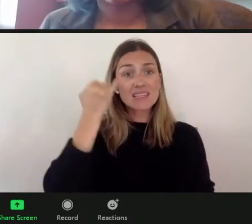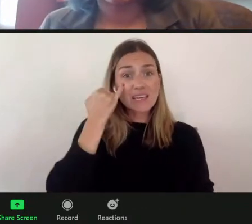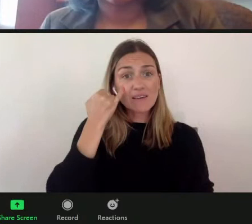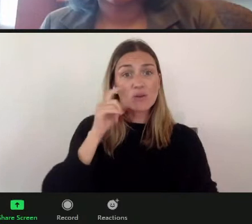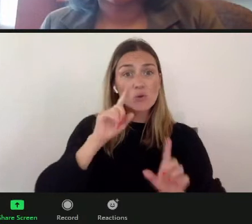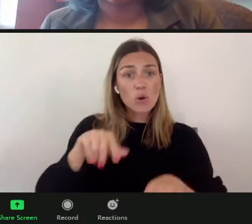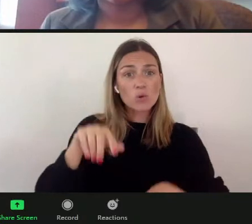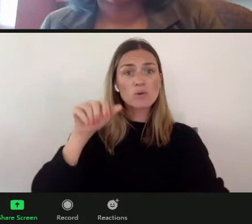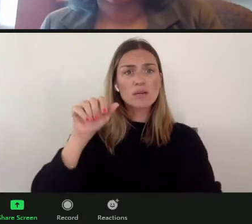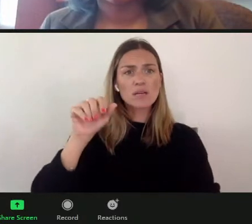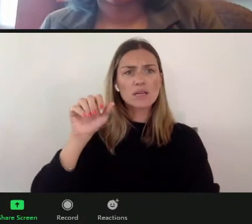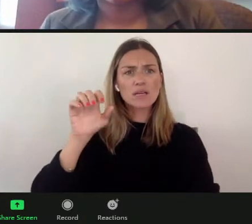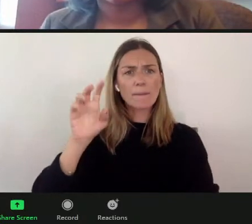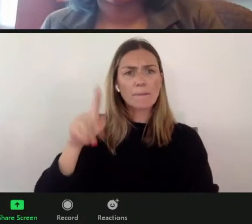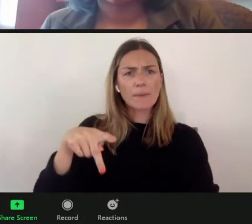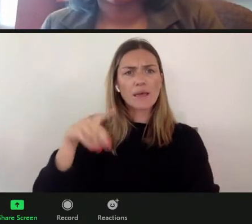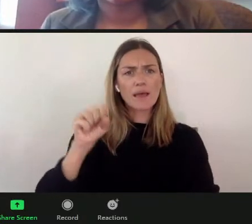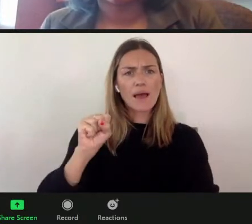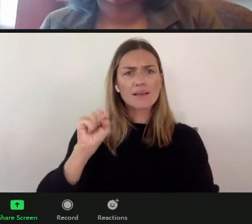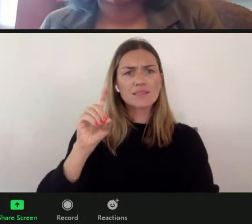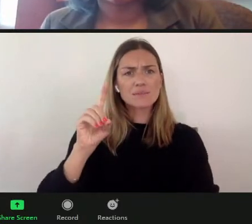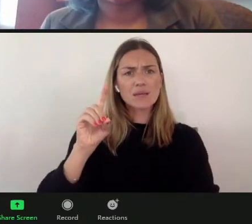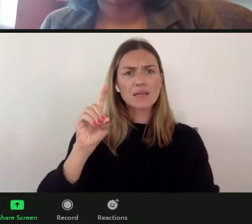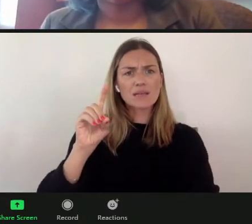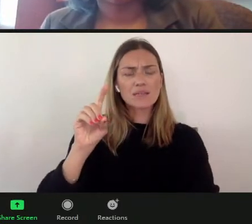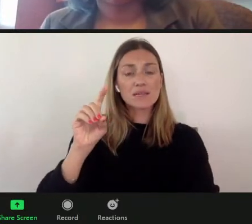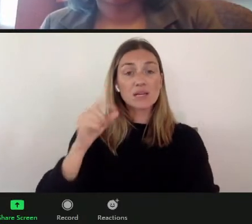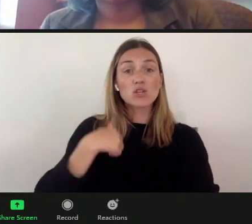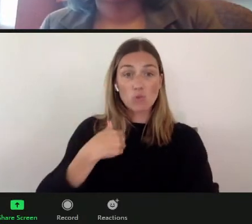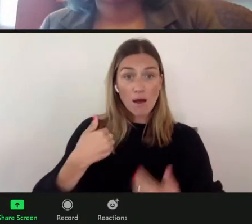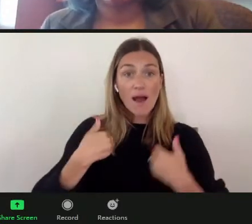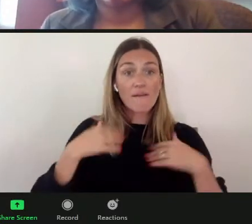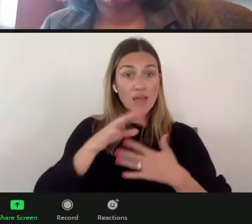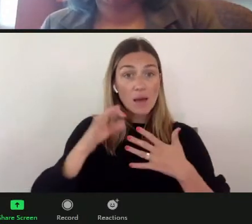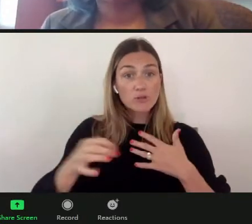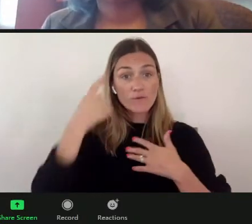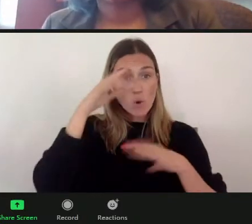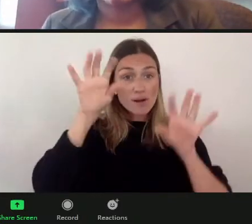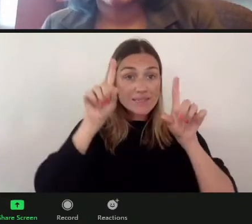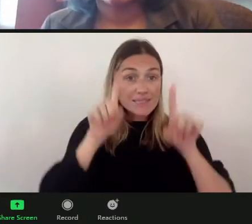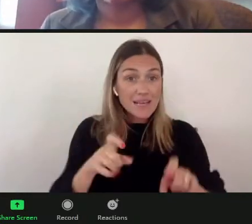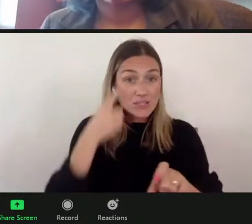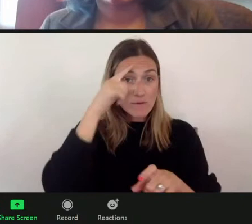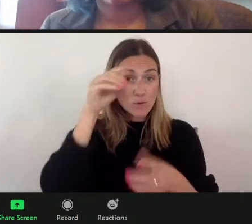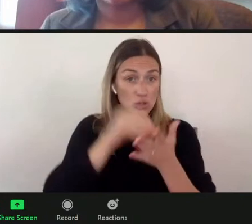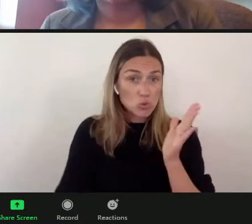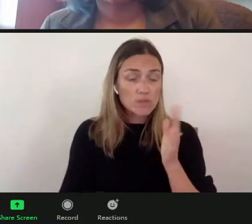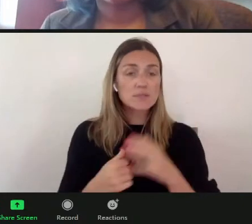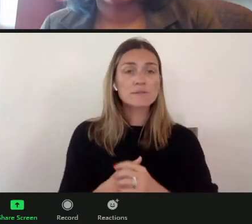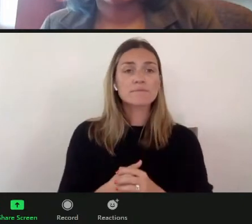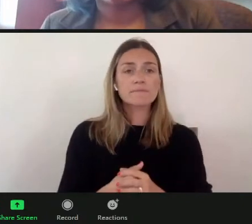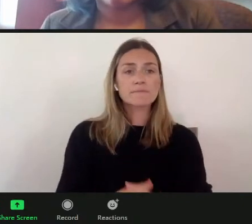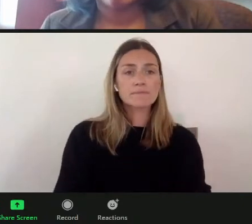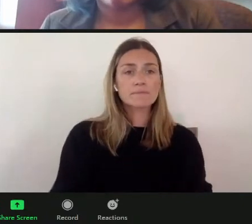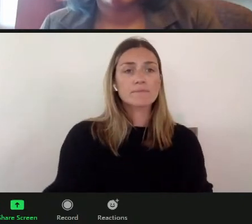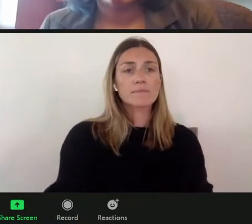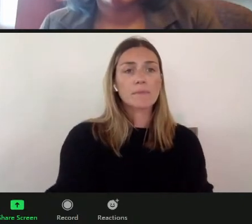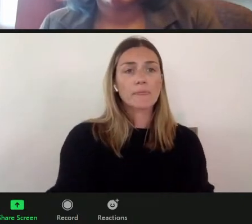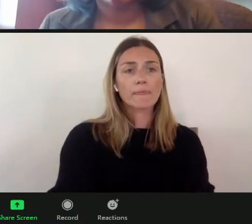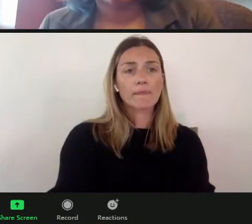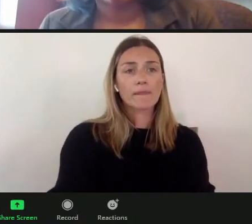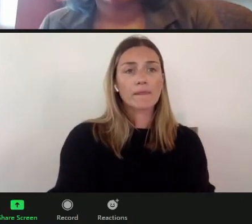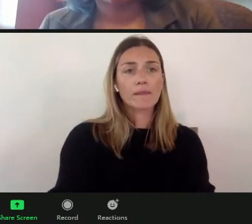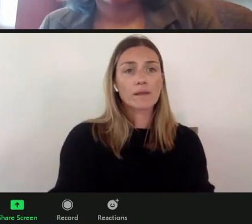DPSCD, you have to opt in for the testing for your student, if I heard you correctly, Ironetta, and that you